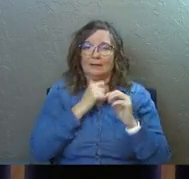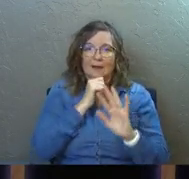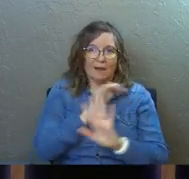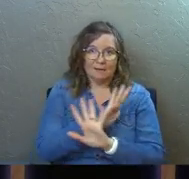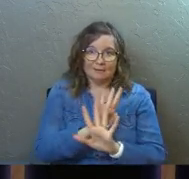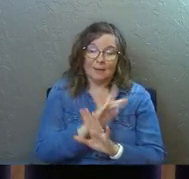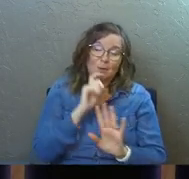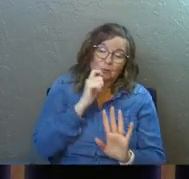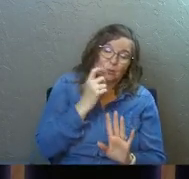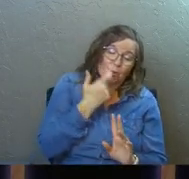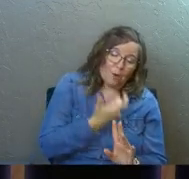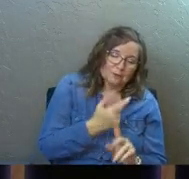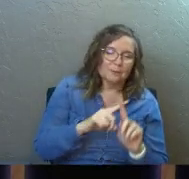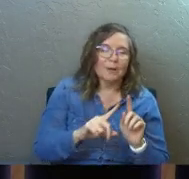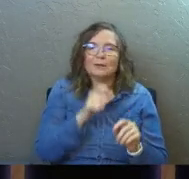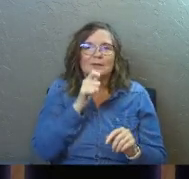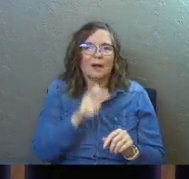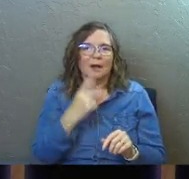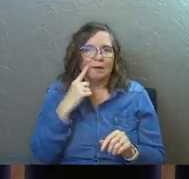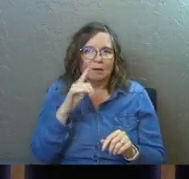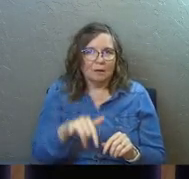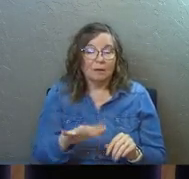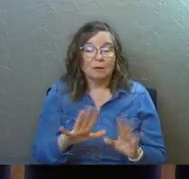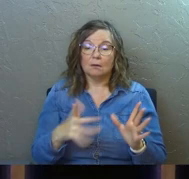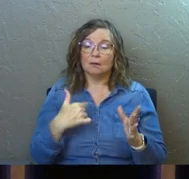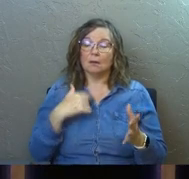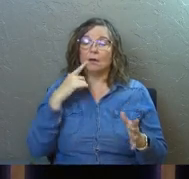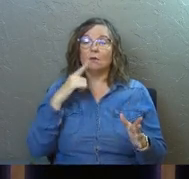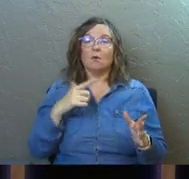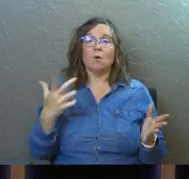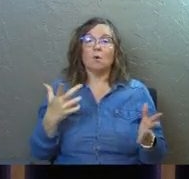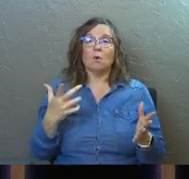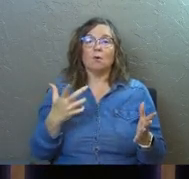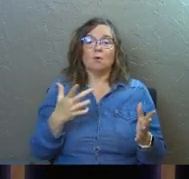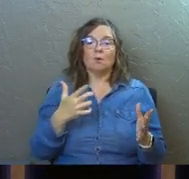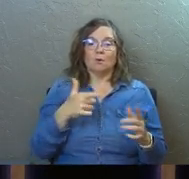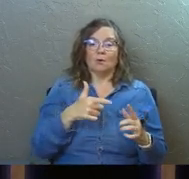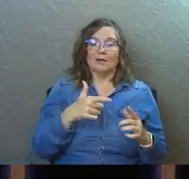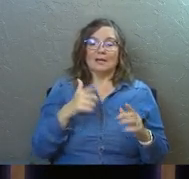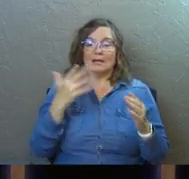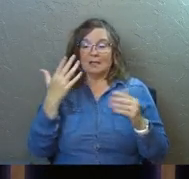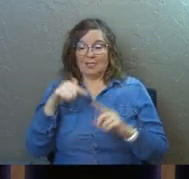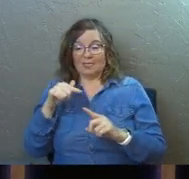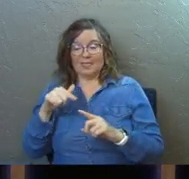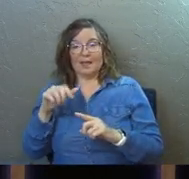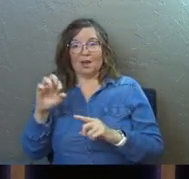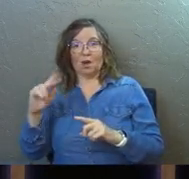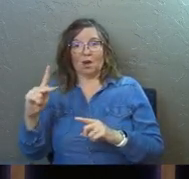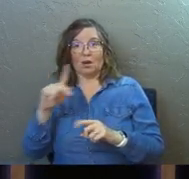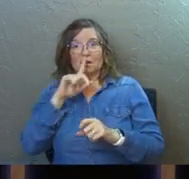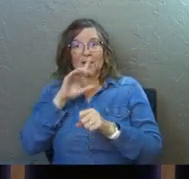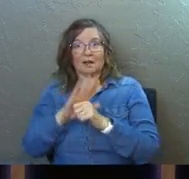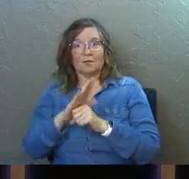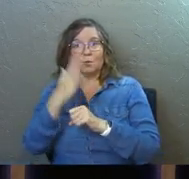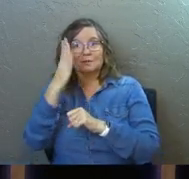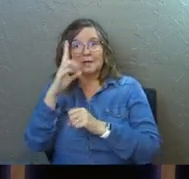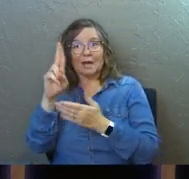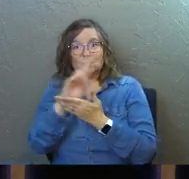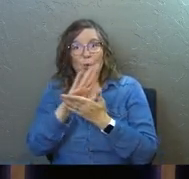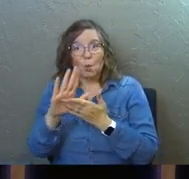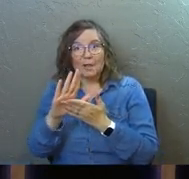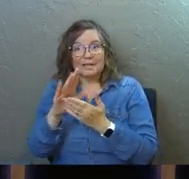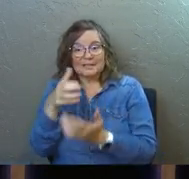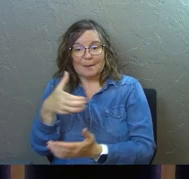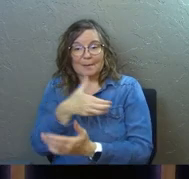watch. But that's not what it was. What it was is it was God's holiness and power was actually